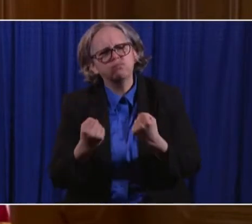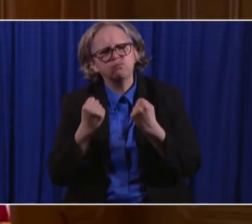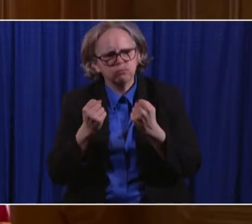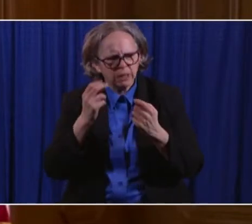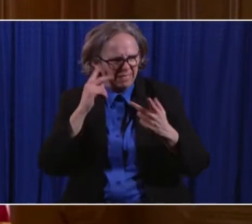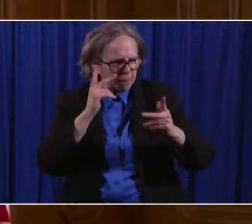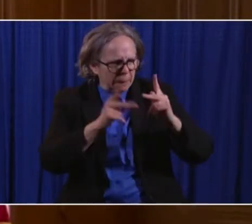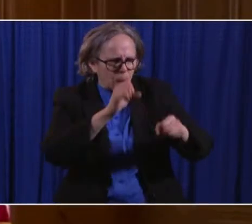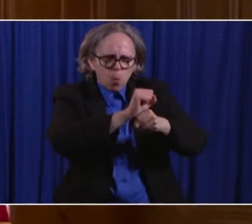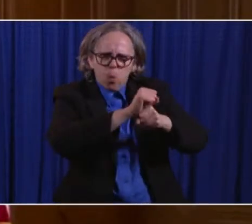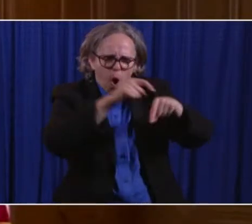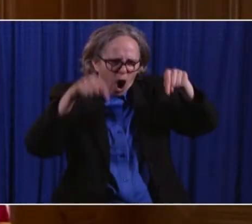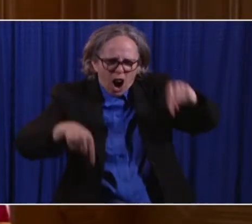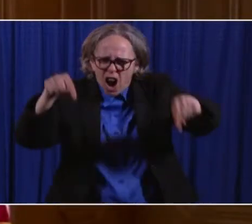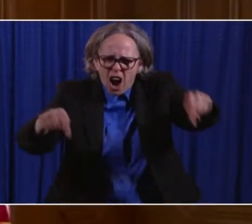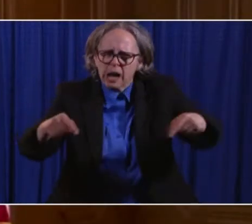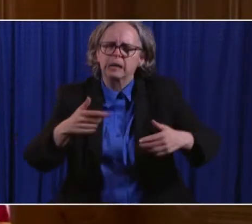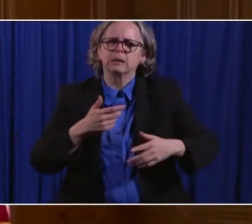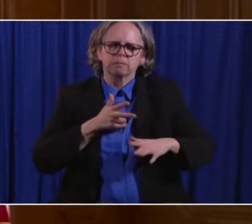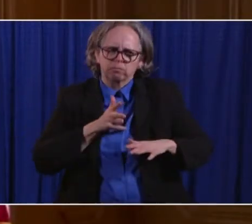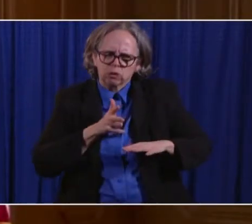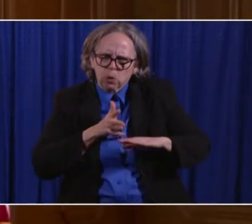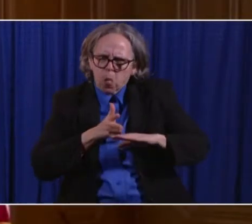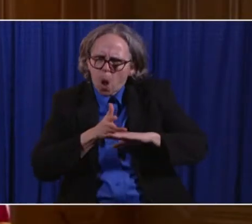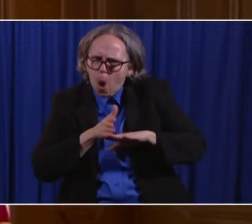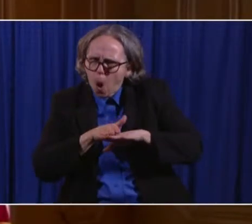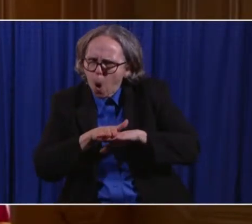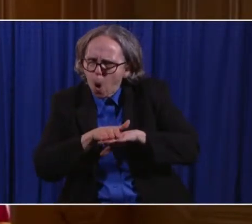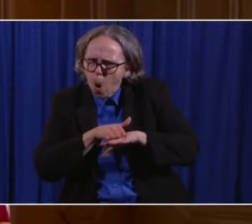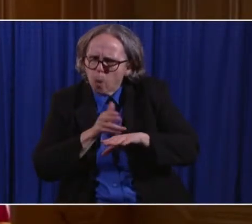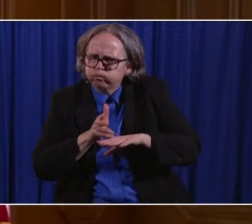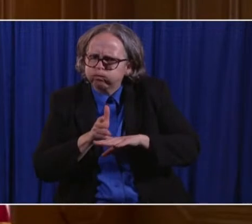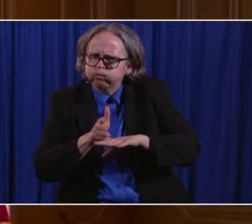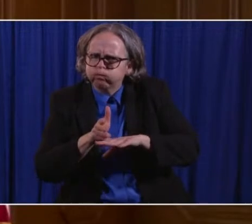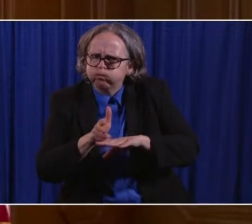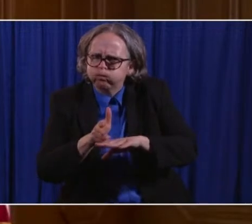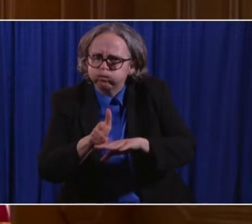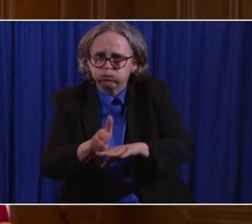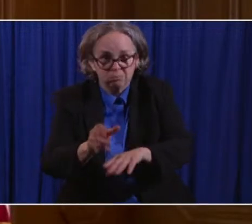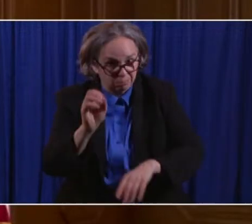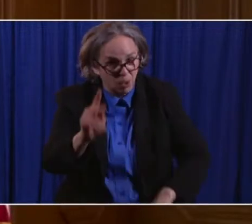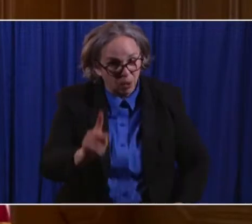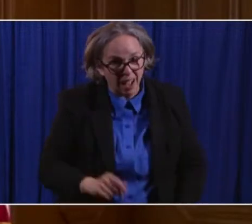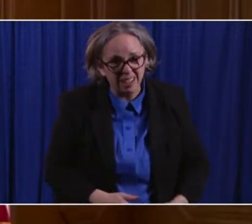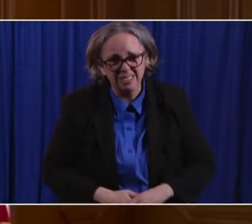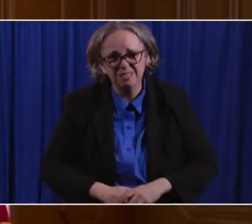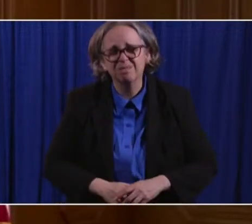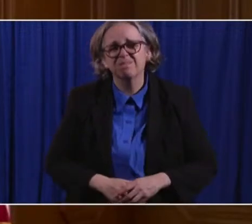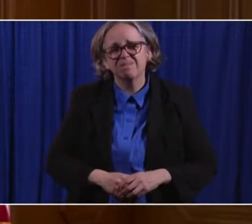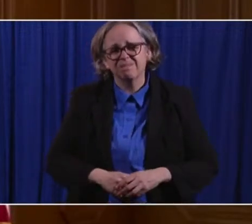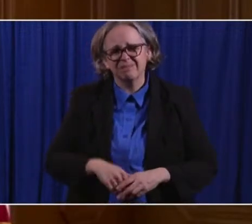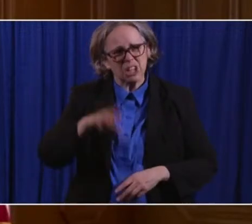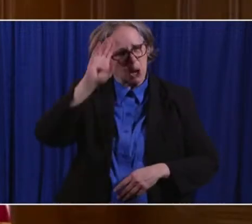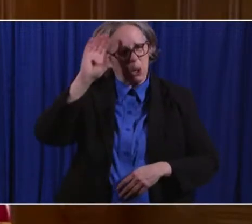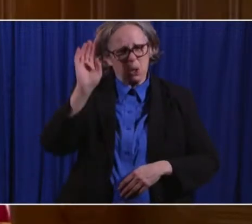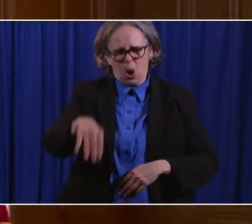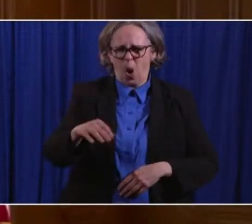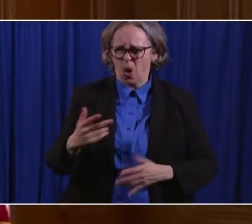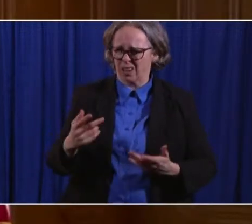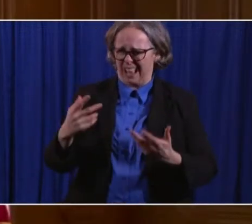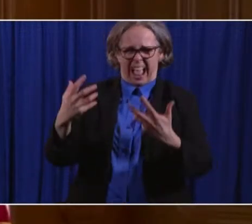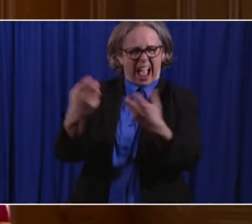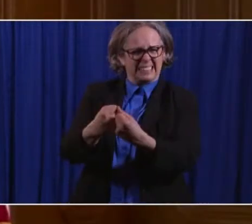have seen some of these accidents certainly caused by distracted driving, and I would again urge the General